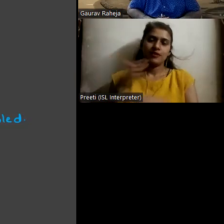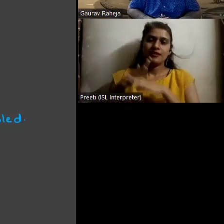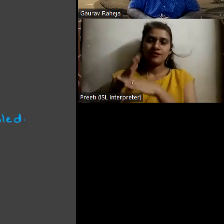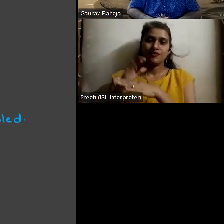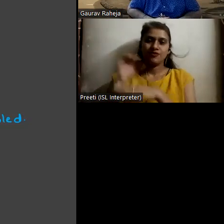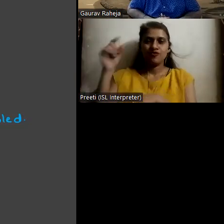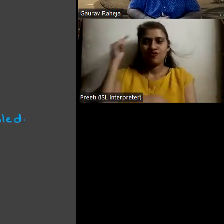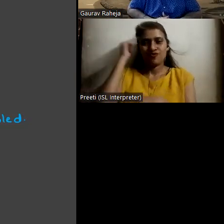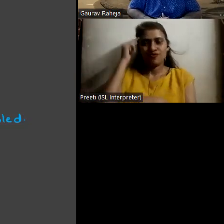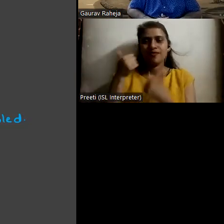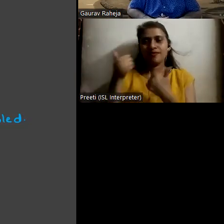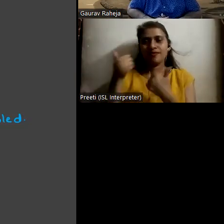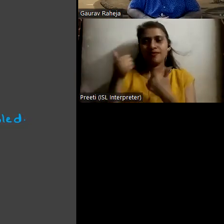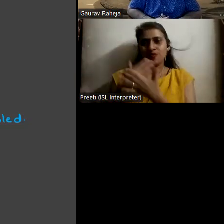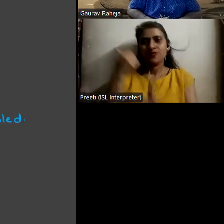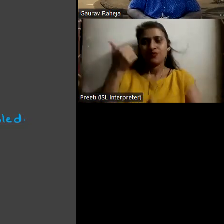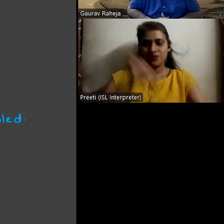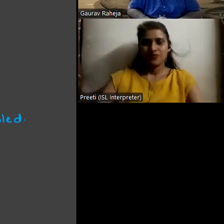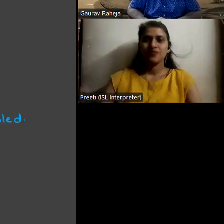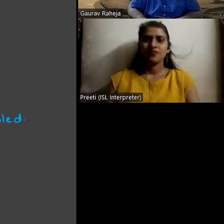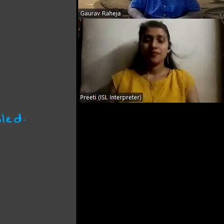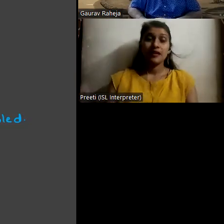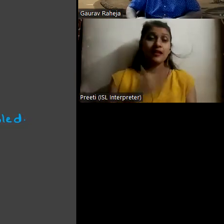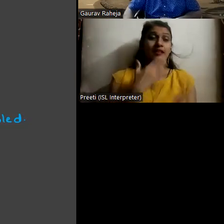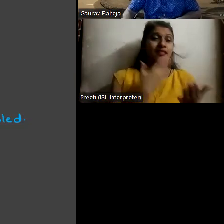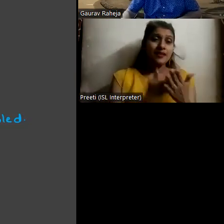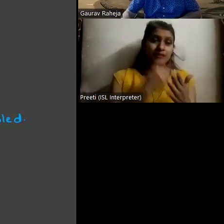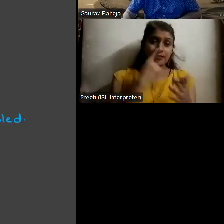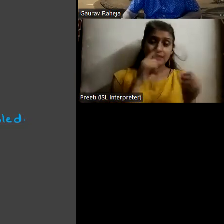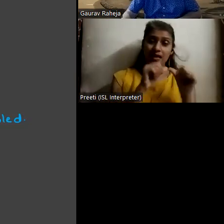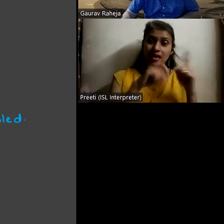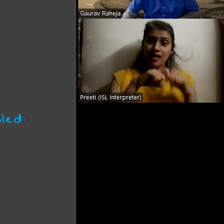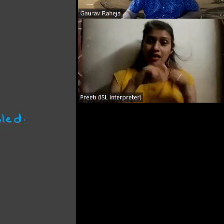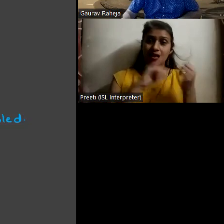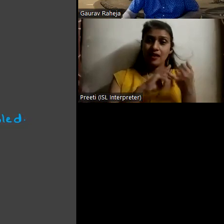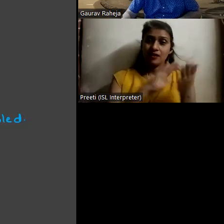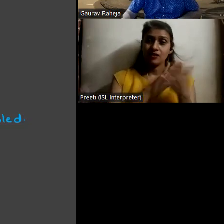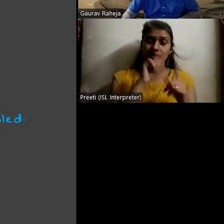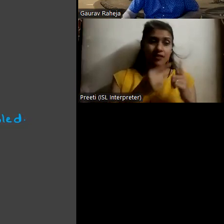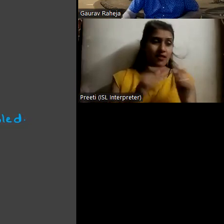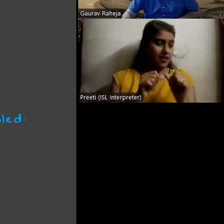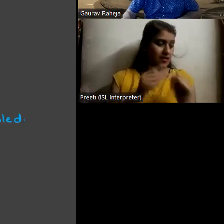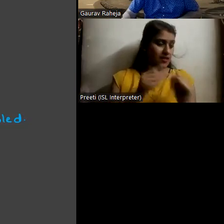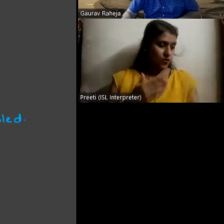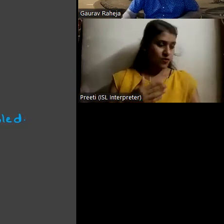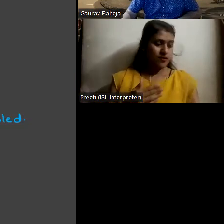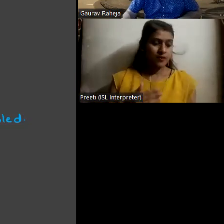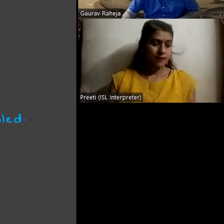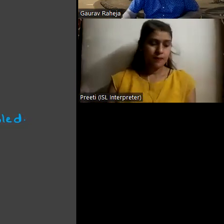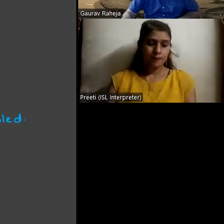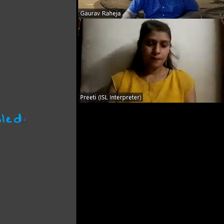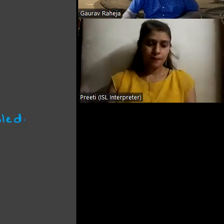views. Right. And thanks to Akshita also. We can take maybe one more. So would Lavansh want to